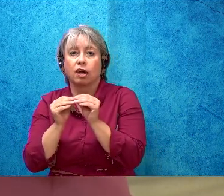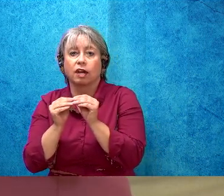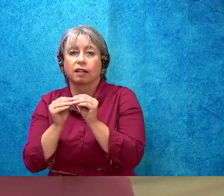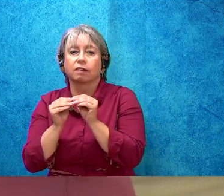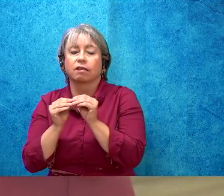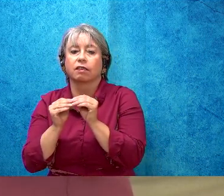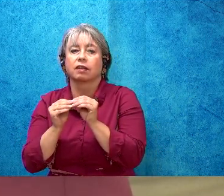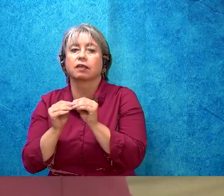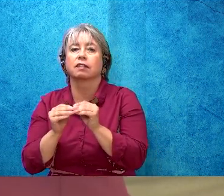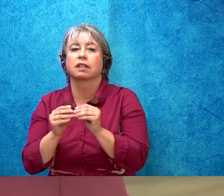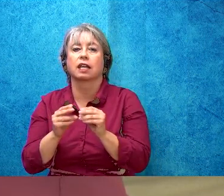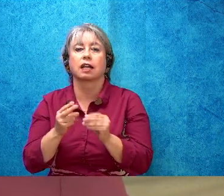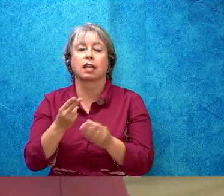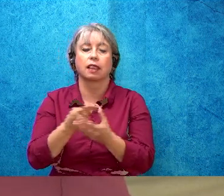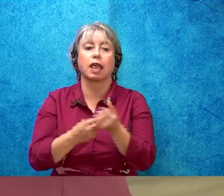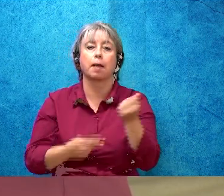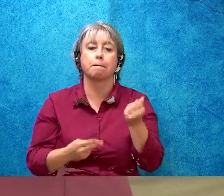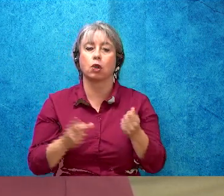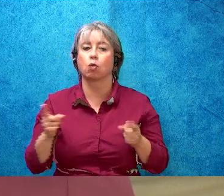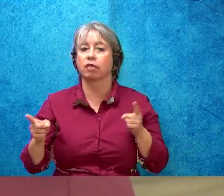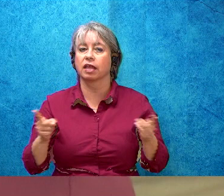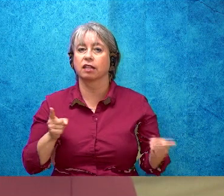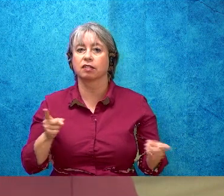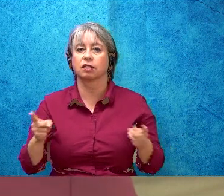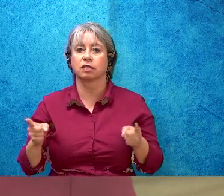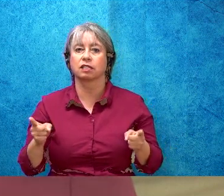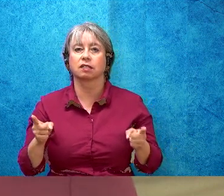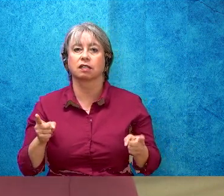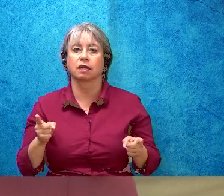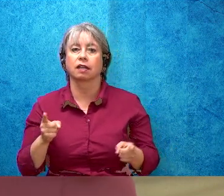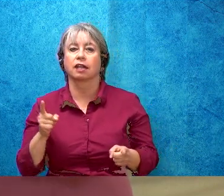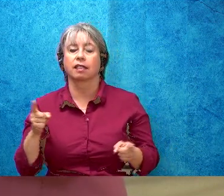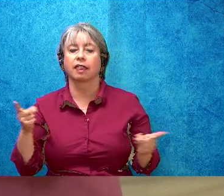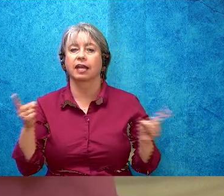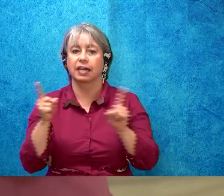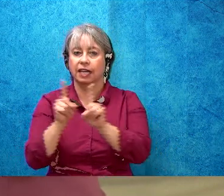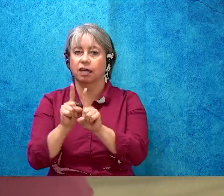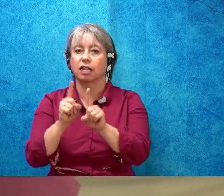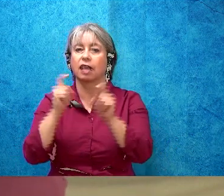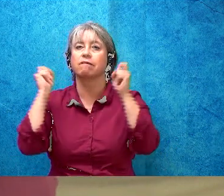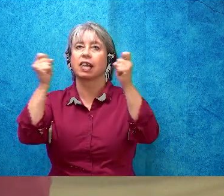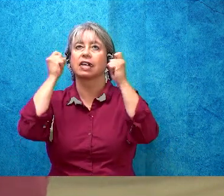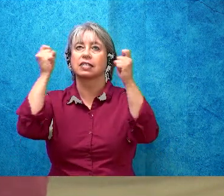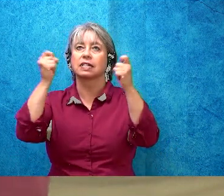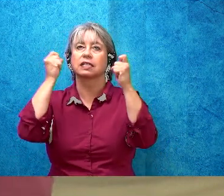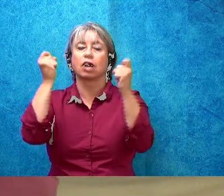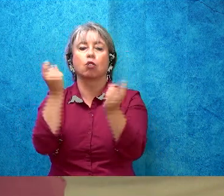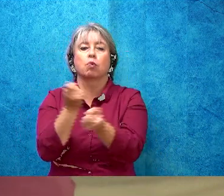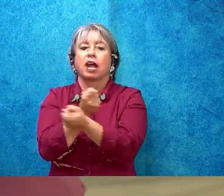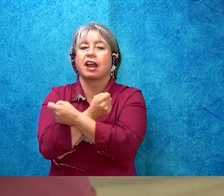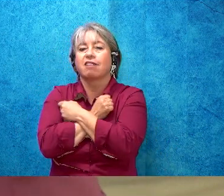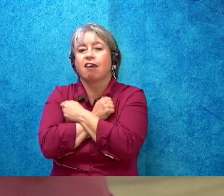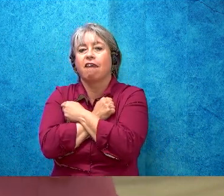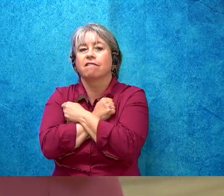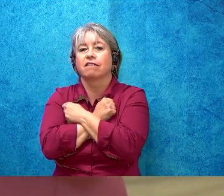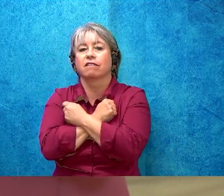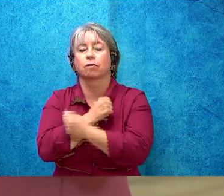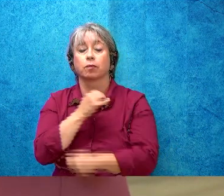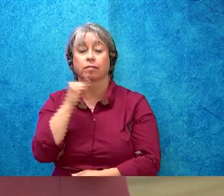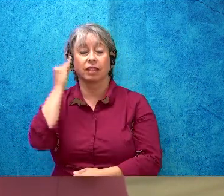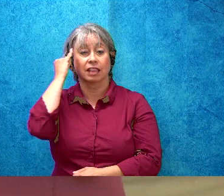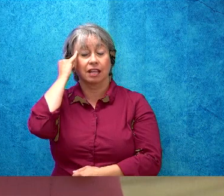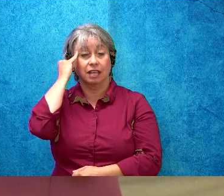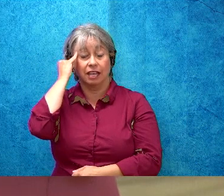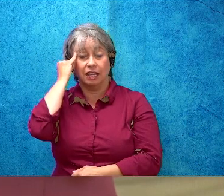both of the stories, they end up getting together and celebrating their forever love. So if you think